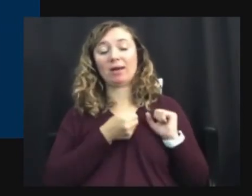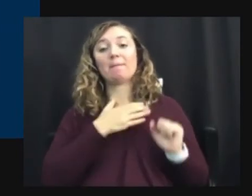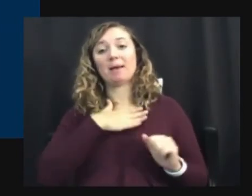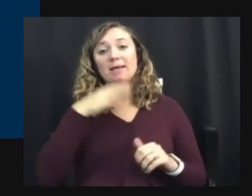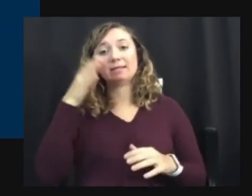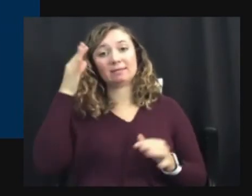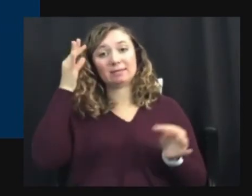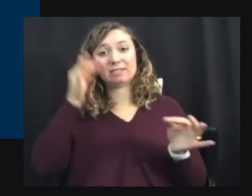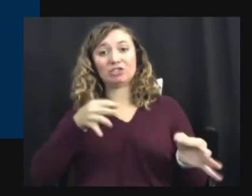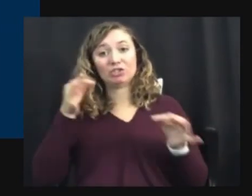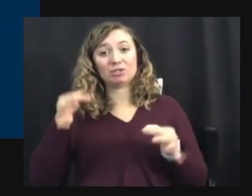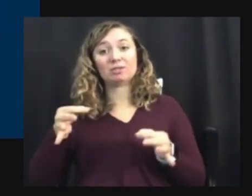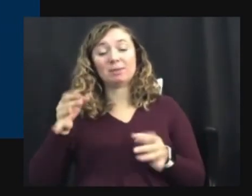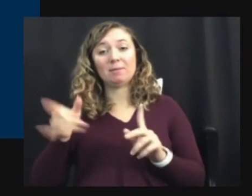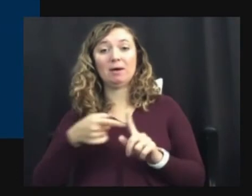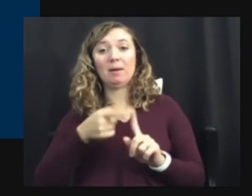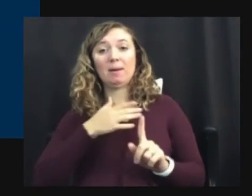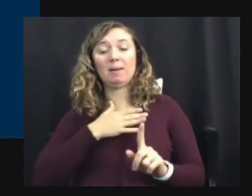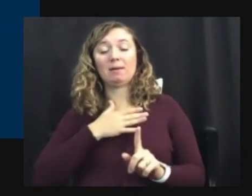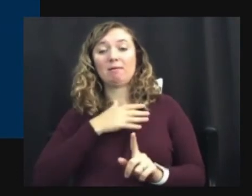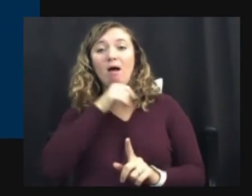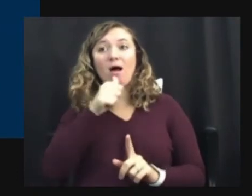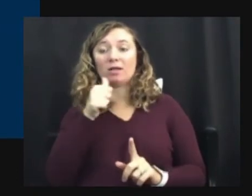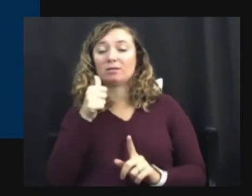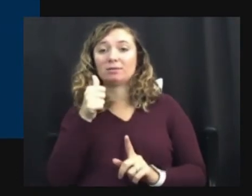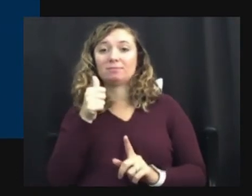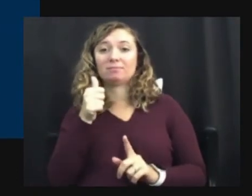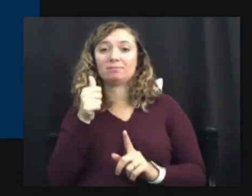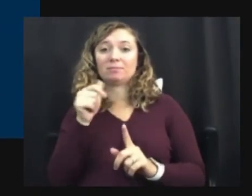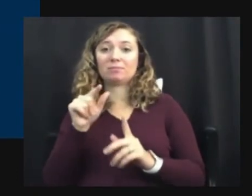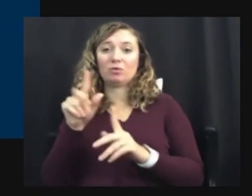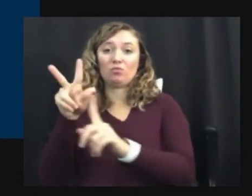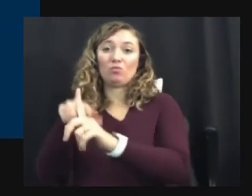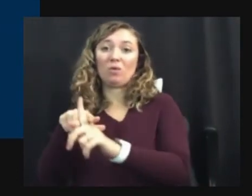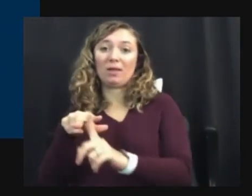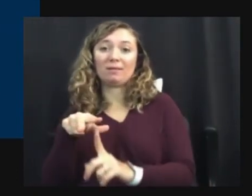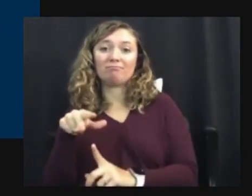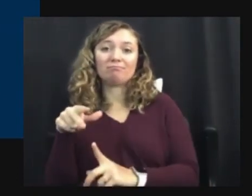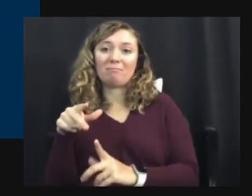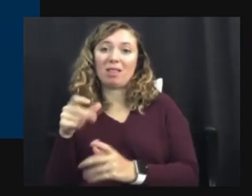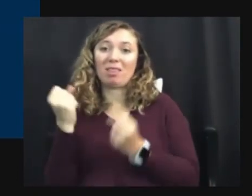decisions that I've made about not enrolling in all of these therapies.